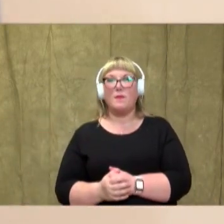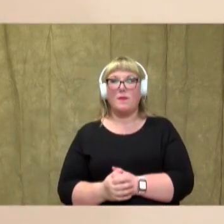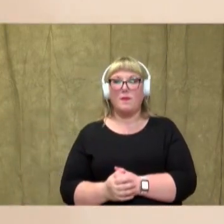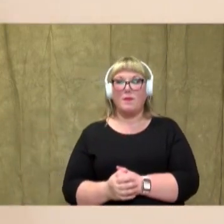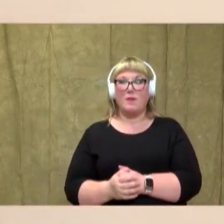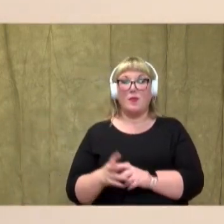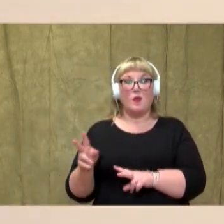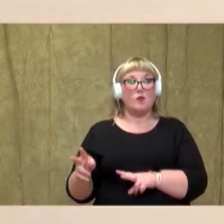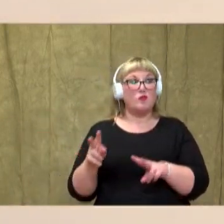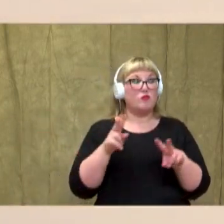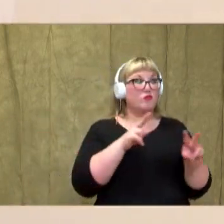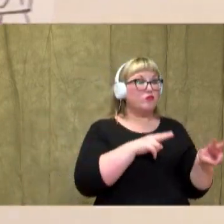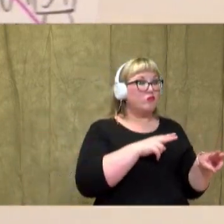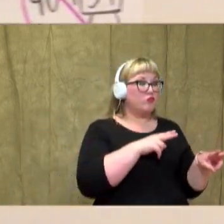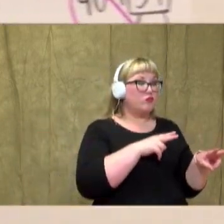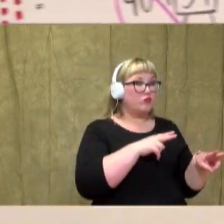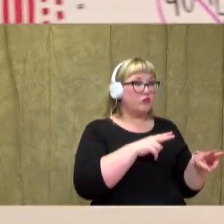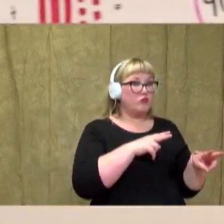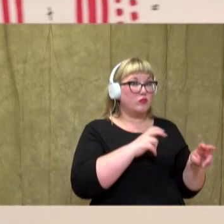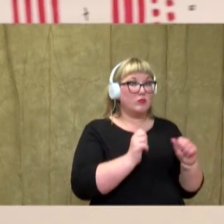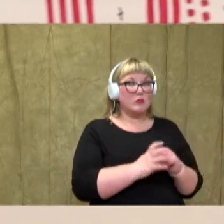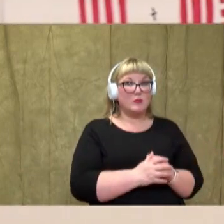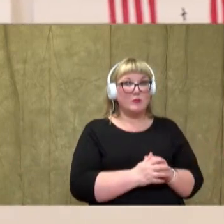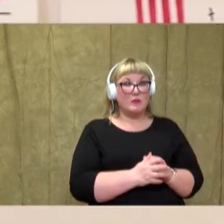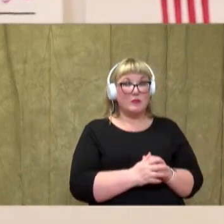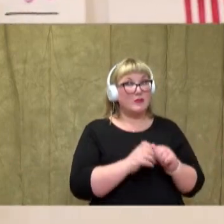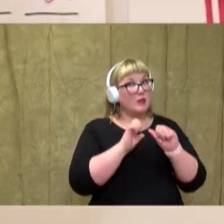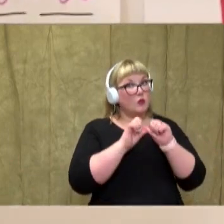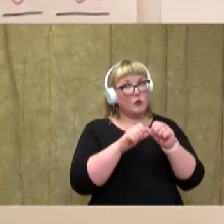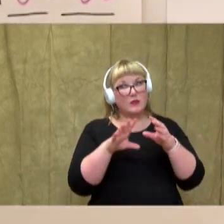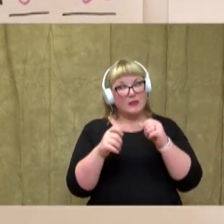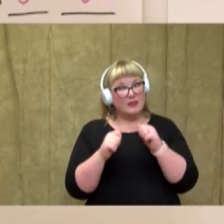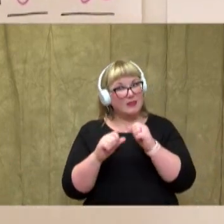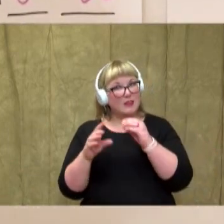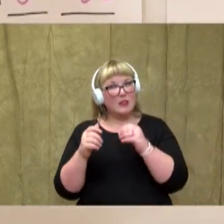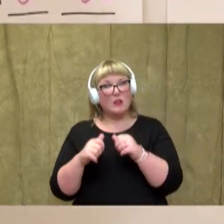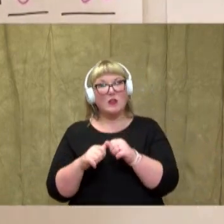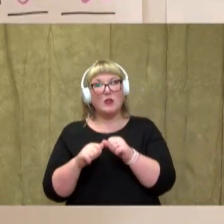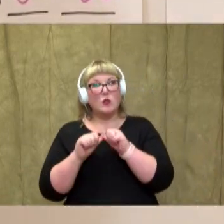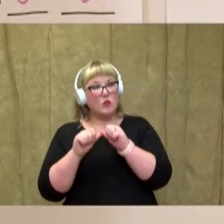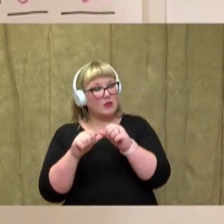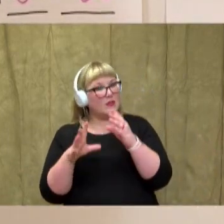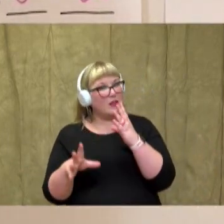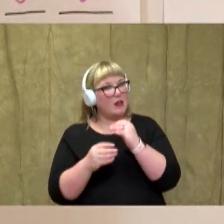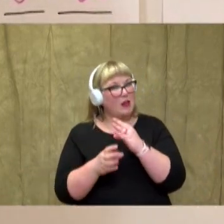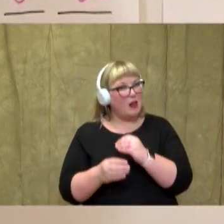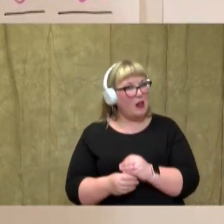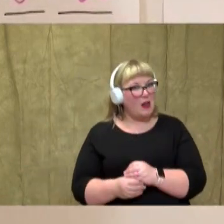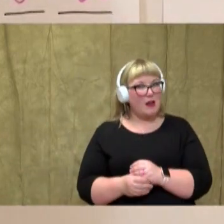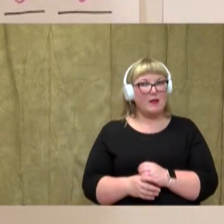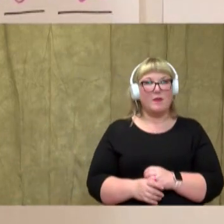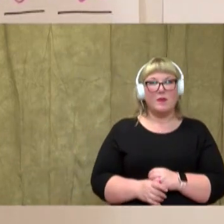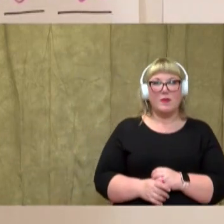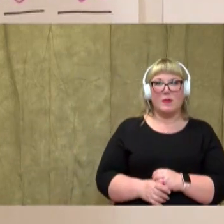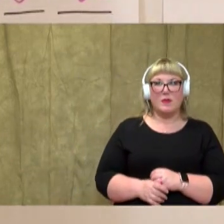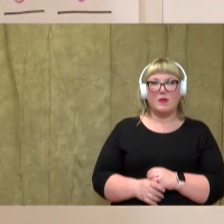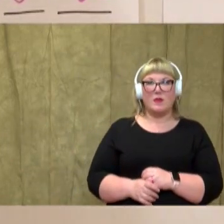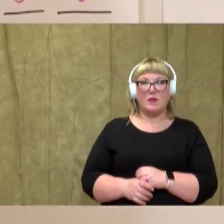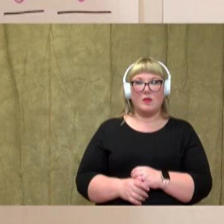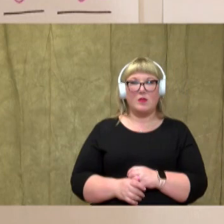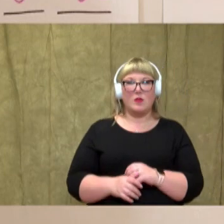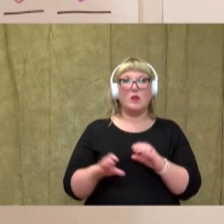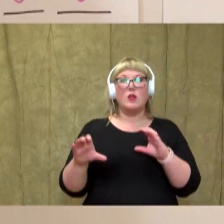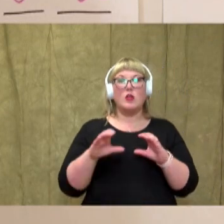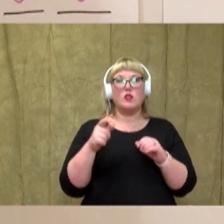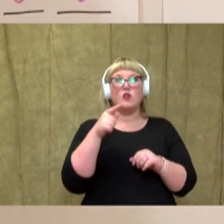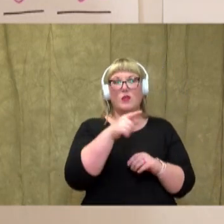Let's look over here. We're still adding by place value. Let's do